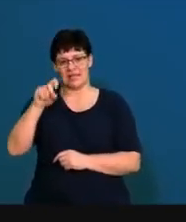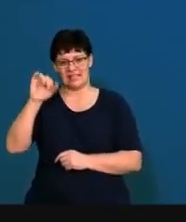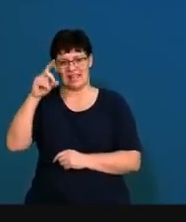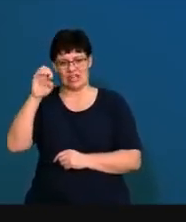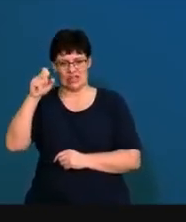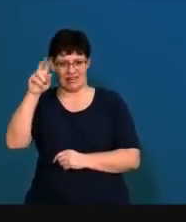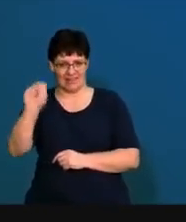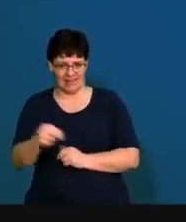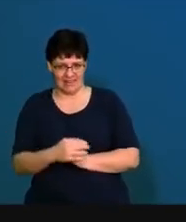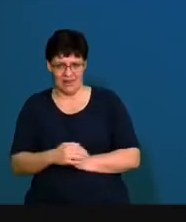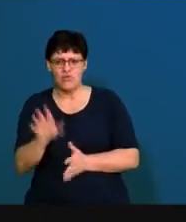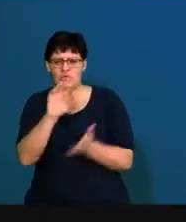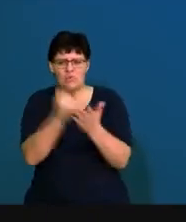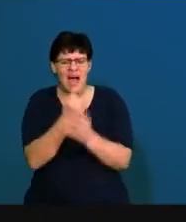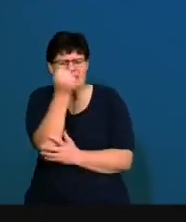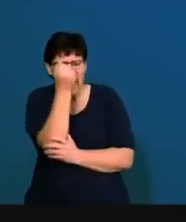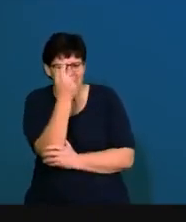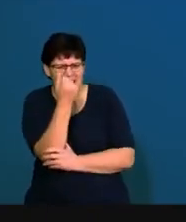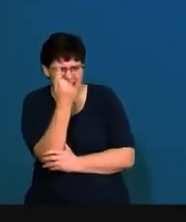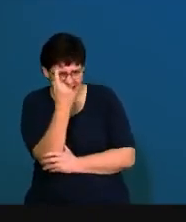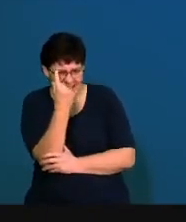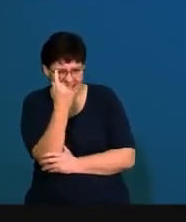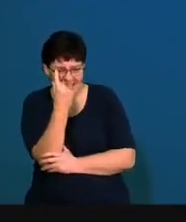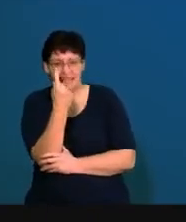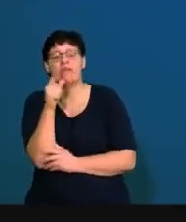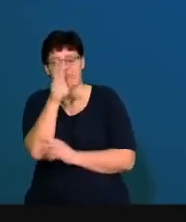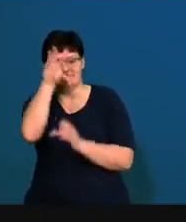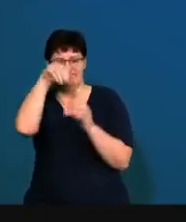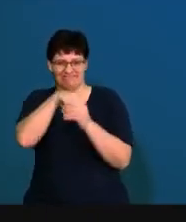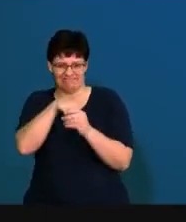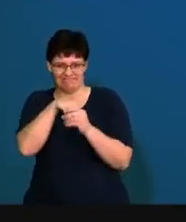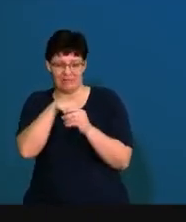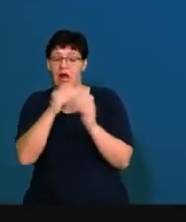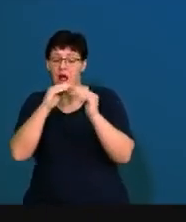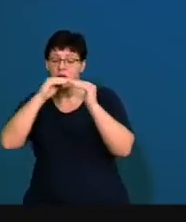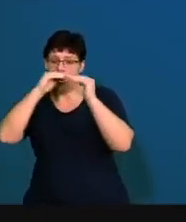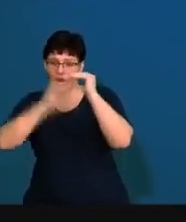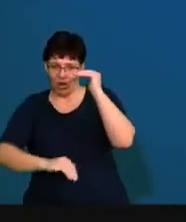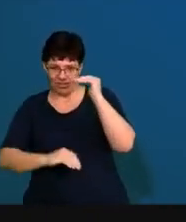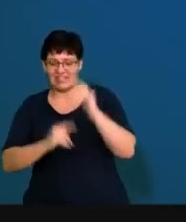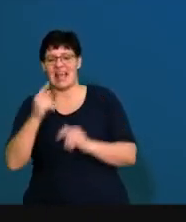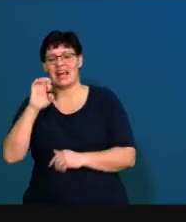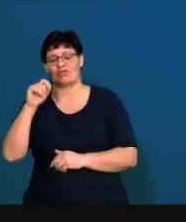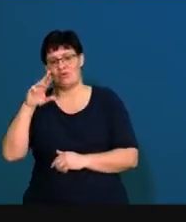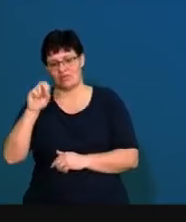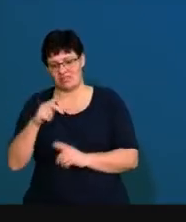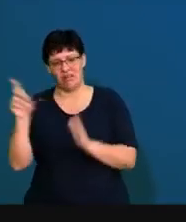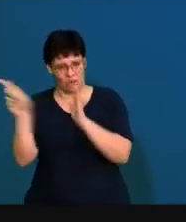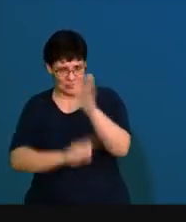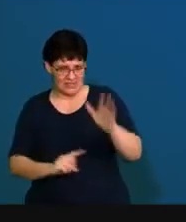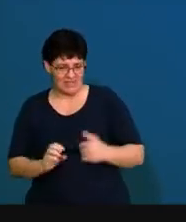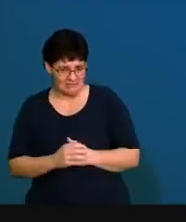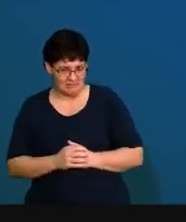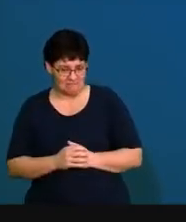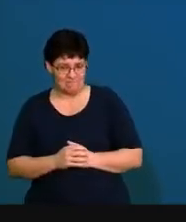right? So, again, understand that oxidation involves loss of electrons.